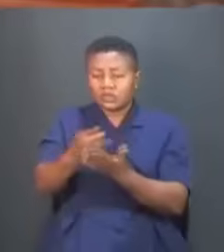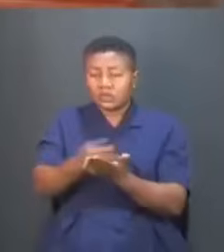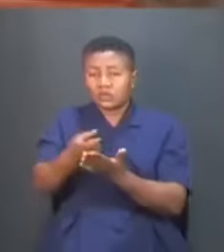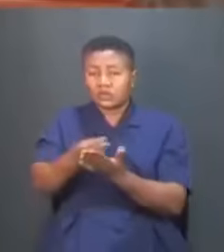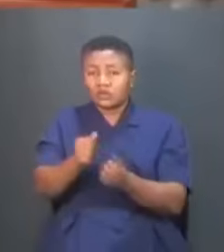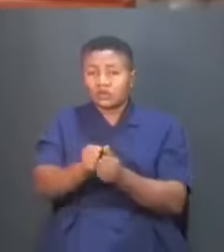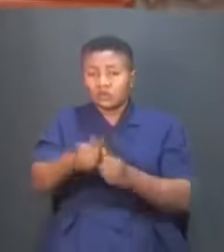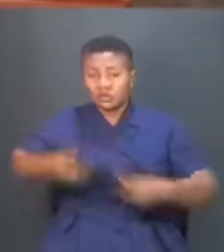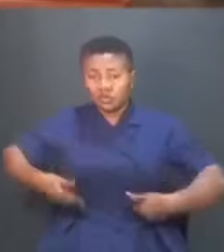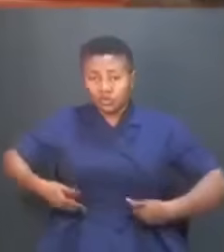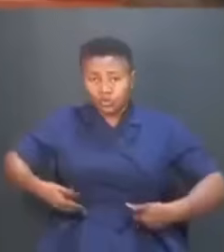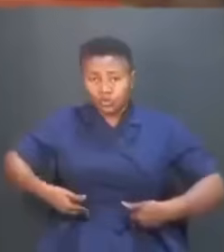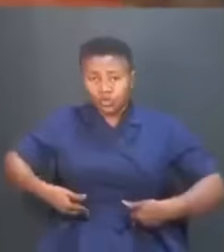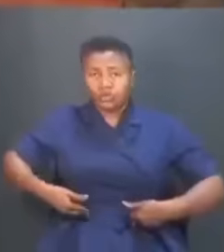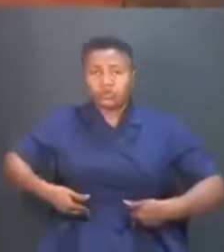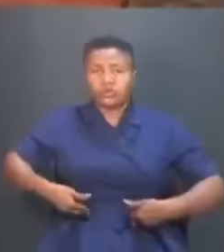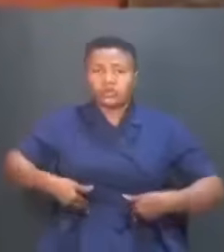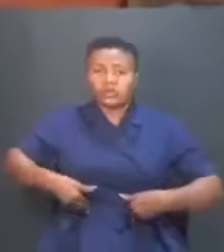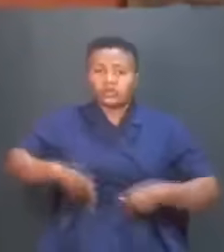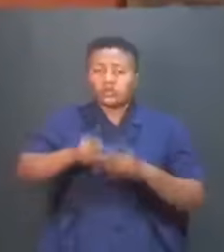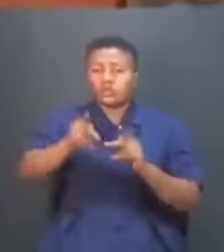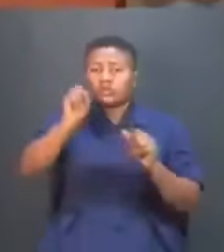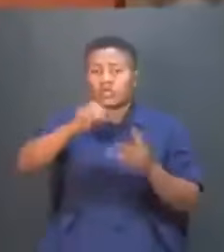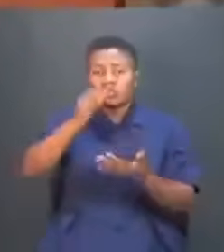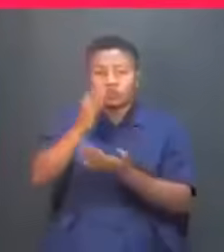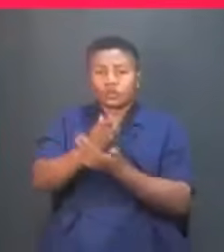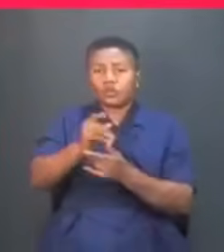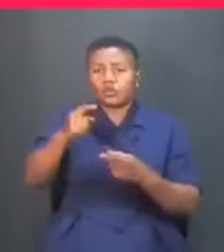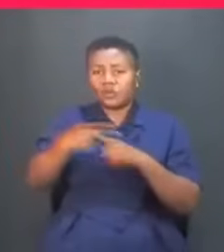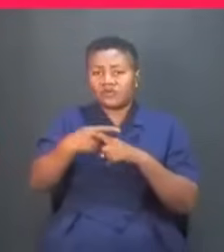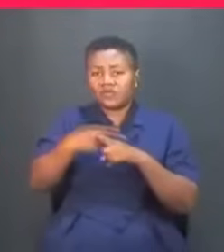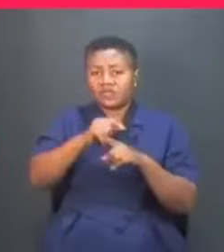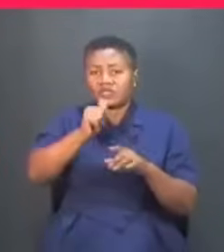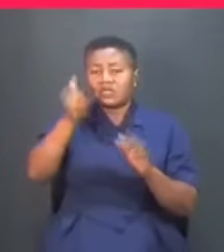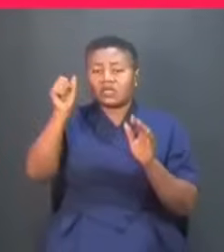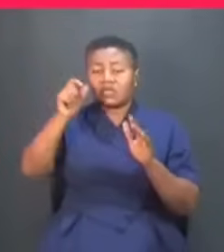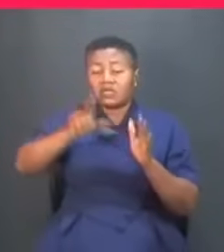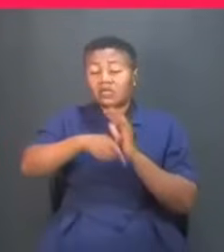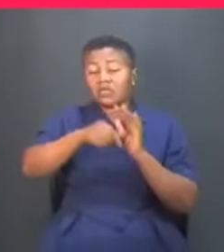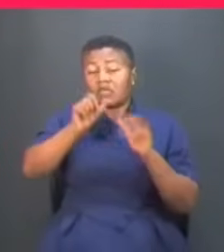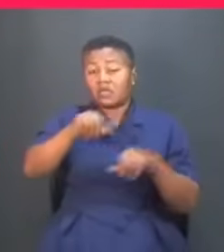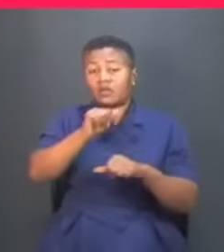the contractor to come back. Thank you. Honourable Member, this is a constituency specific.